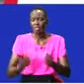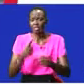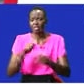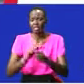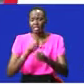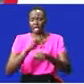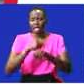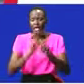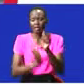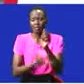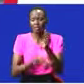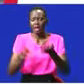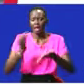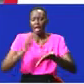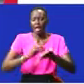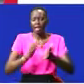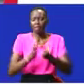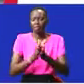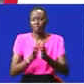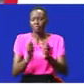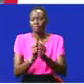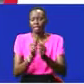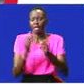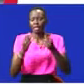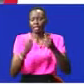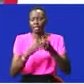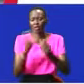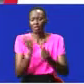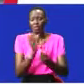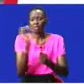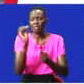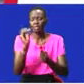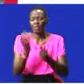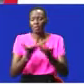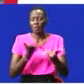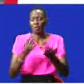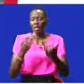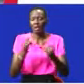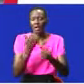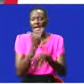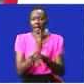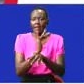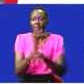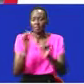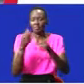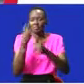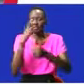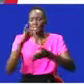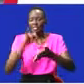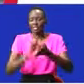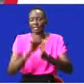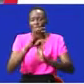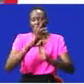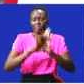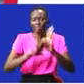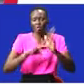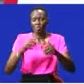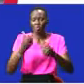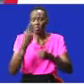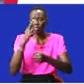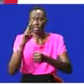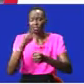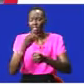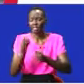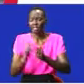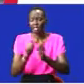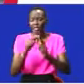yemo iwo medore kod atamalo apar kod ochiko duto kama koro okwayo mar mondo mi one ni chendo makare oketi mar neno ni mano endo